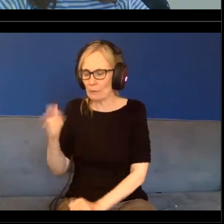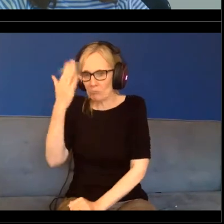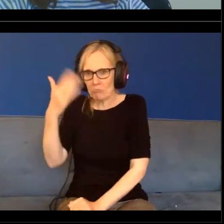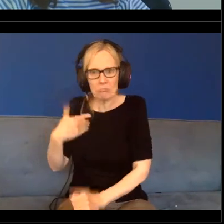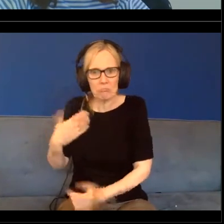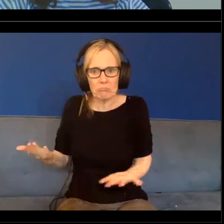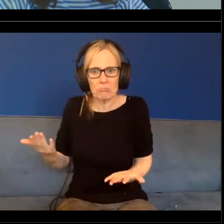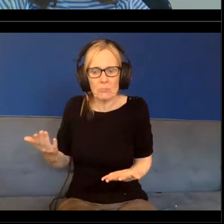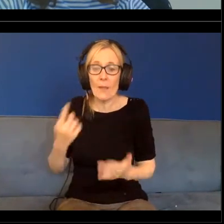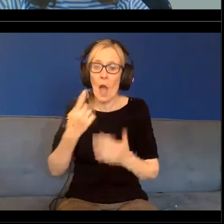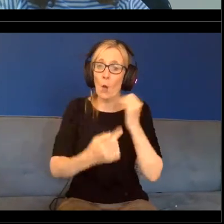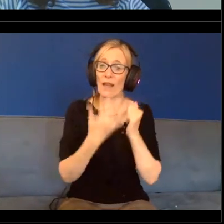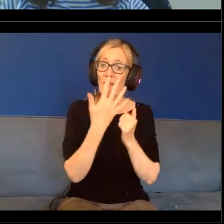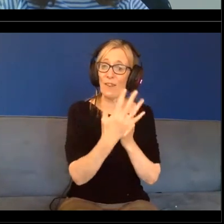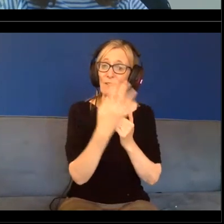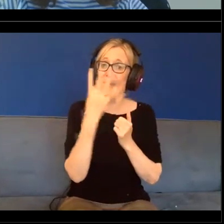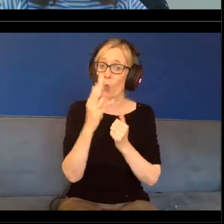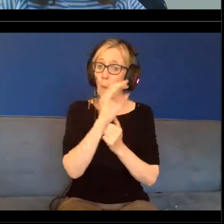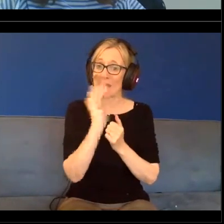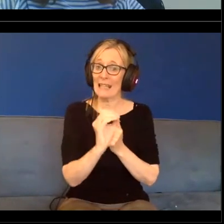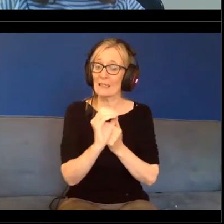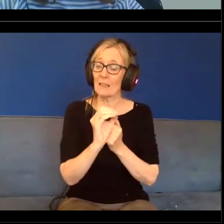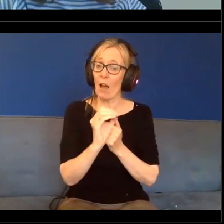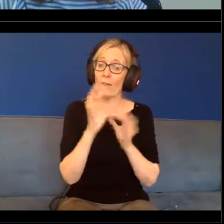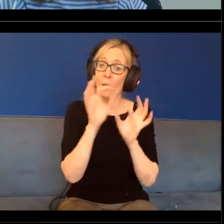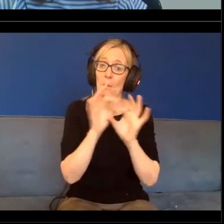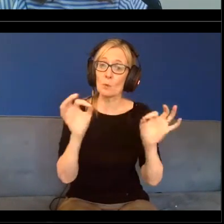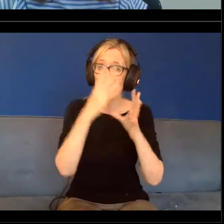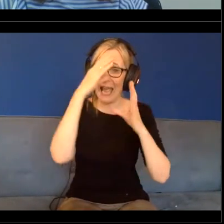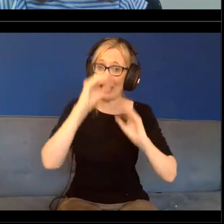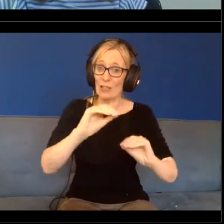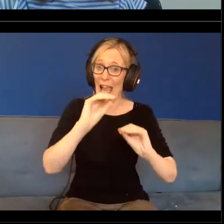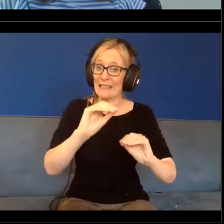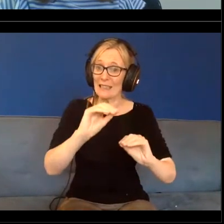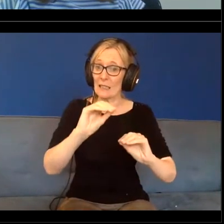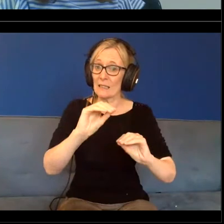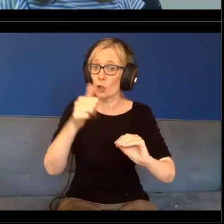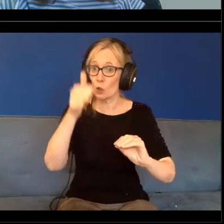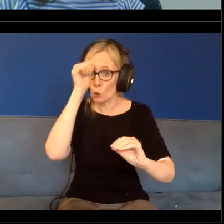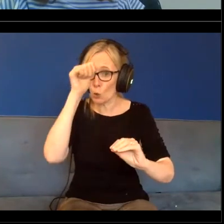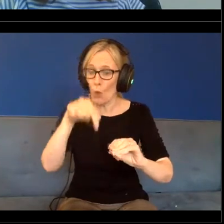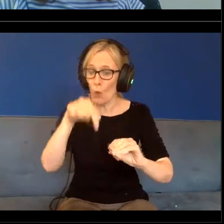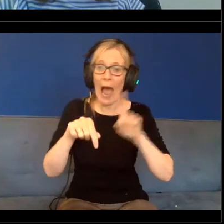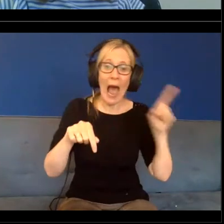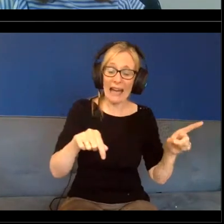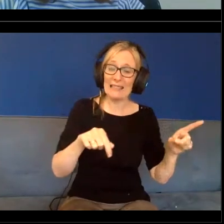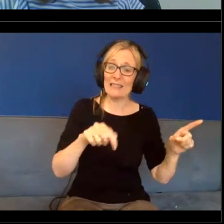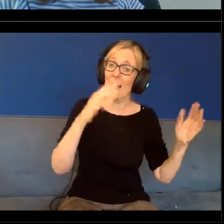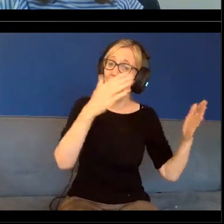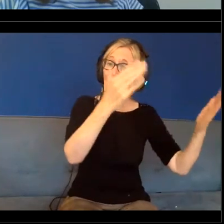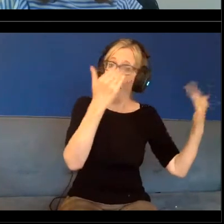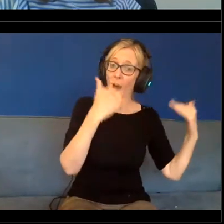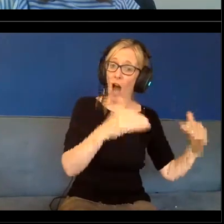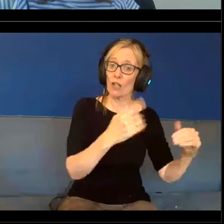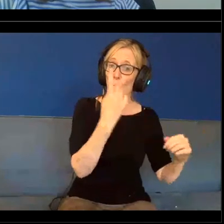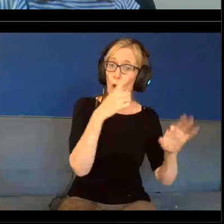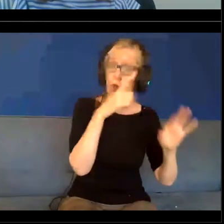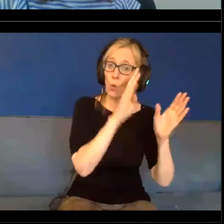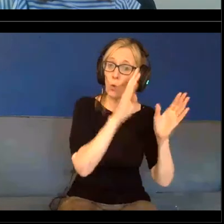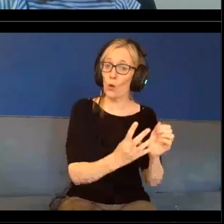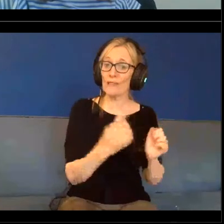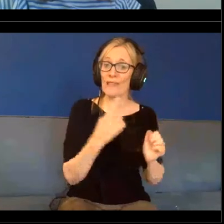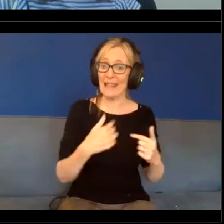music educators and less than a quarter of parents with disabled children agreed with the statement that I know how and where to